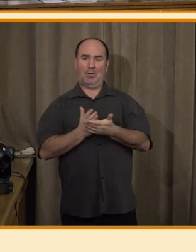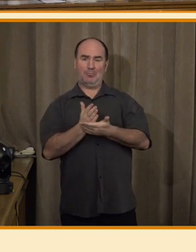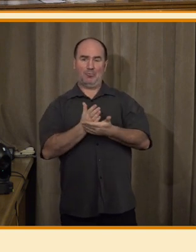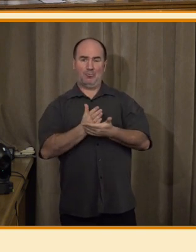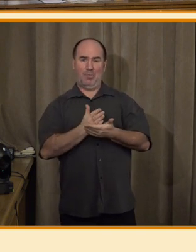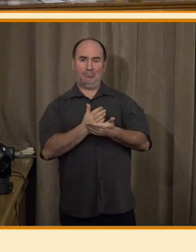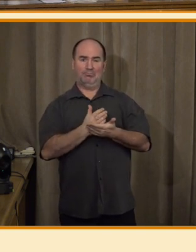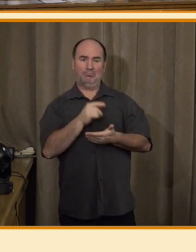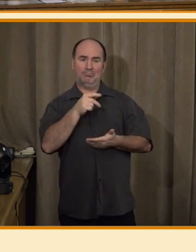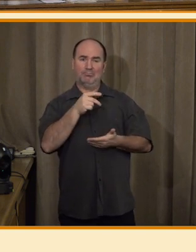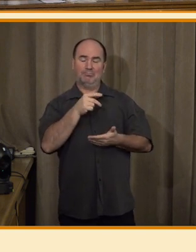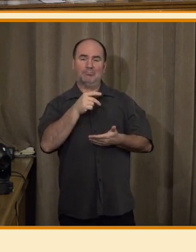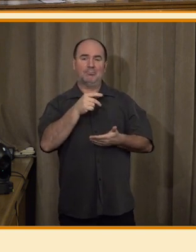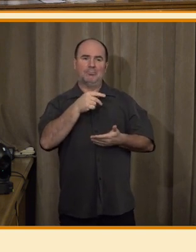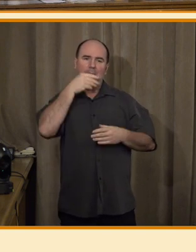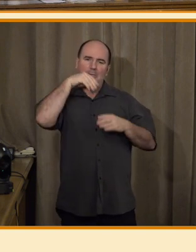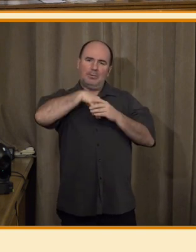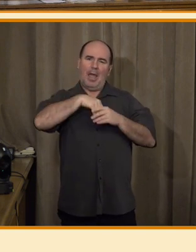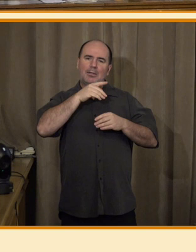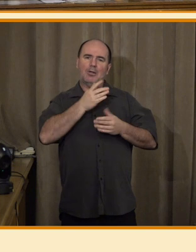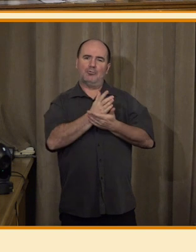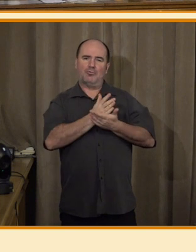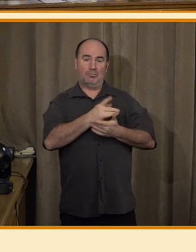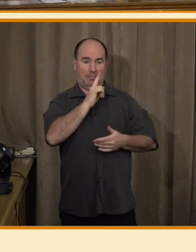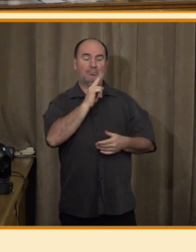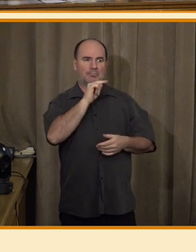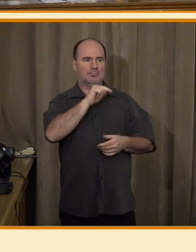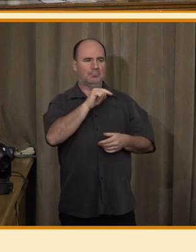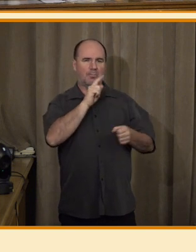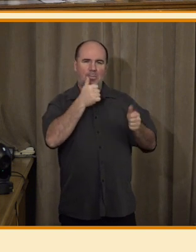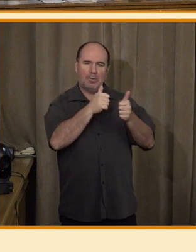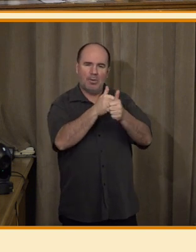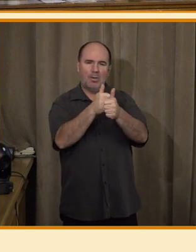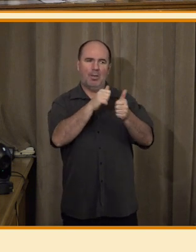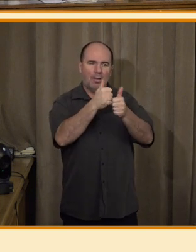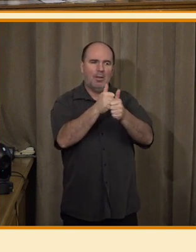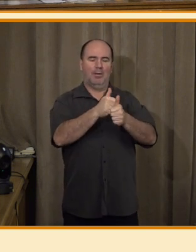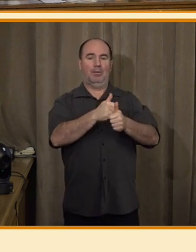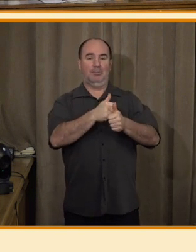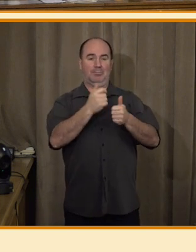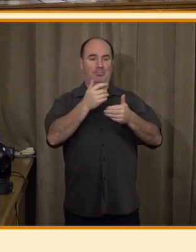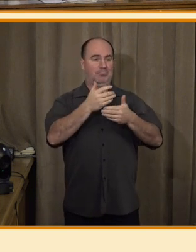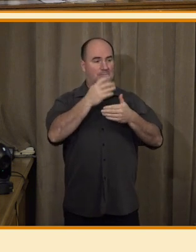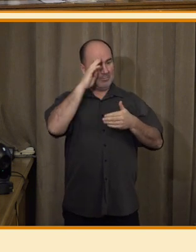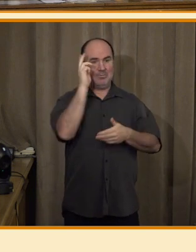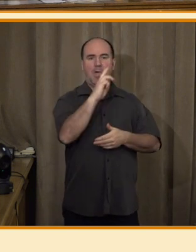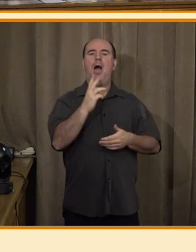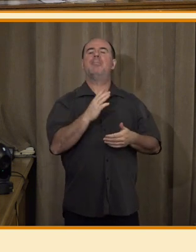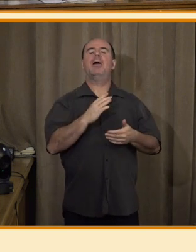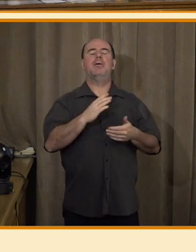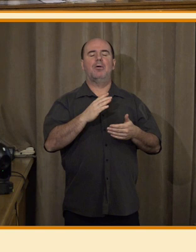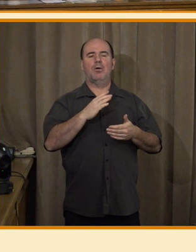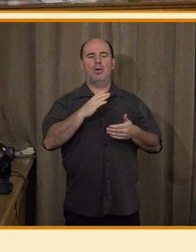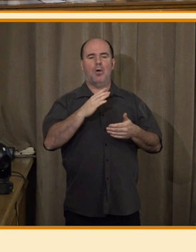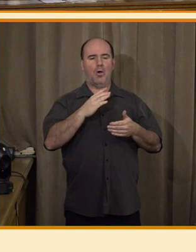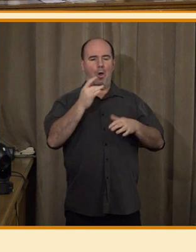Dánsku is followed by the citizens of state of whether was from previous councilor